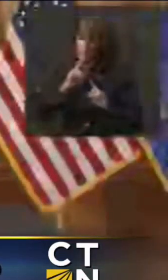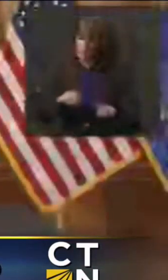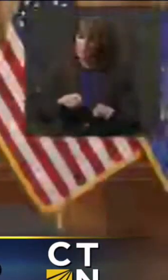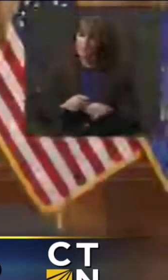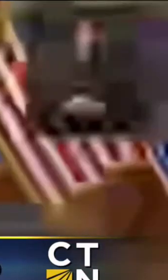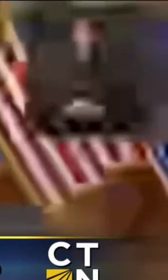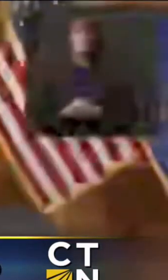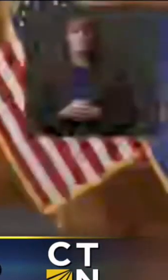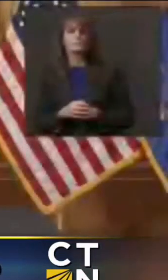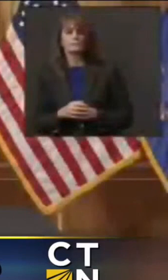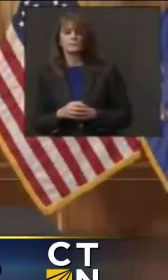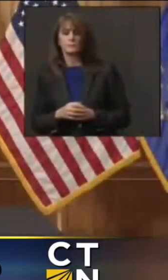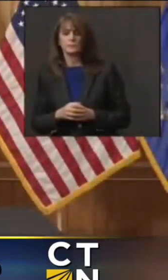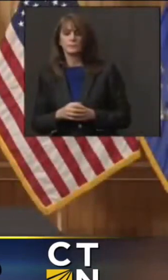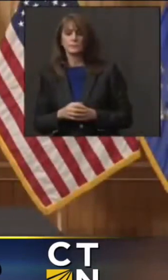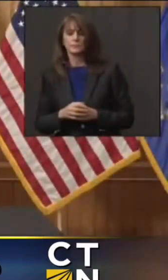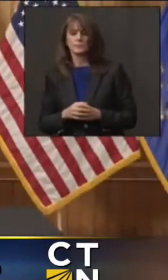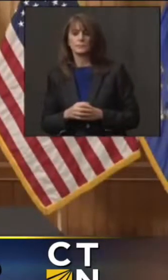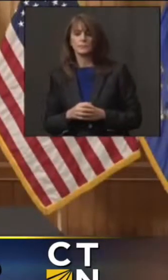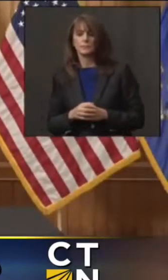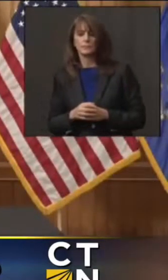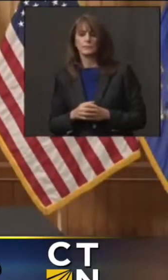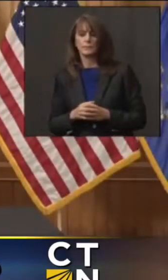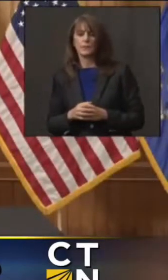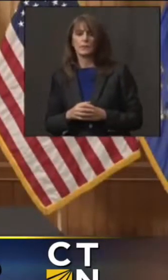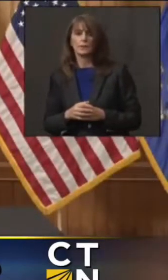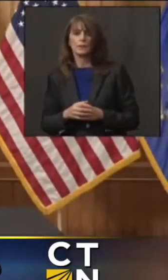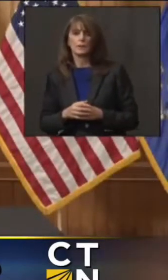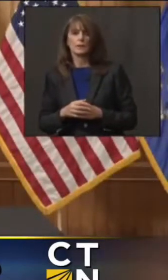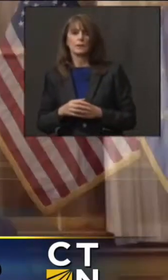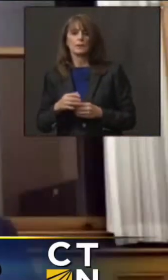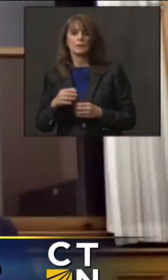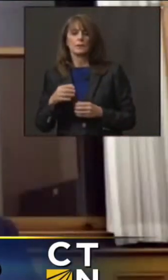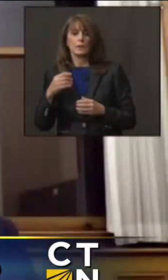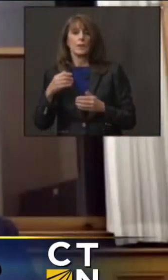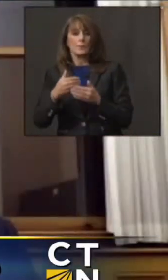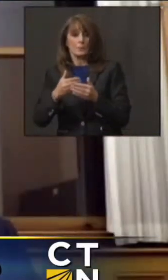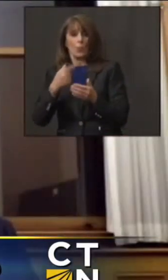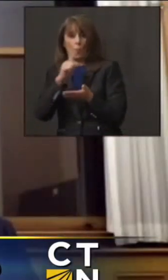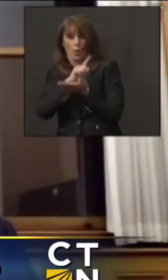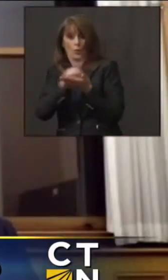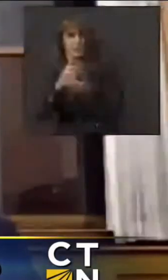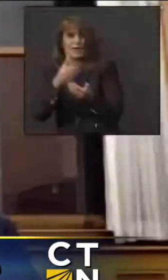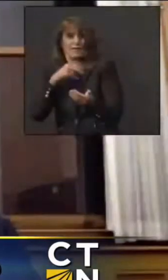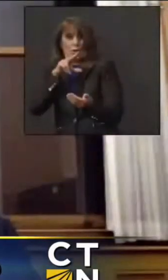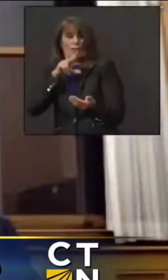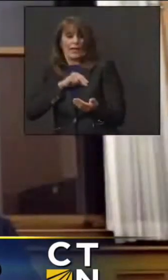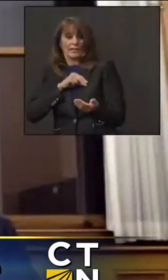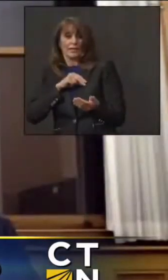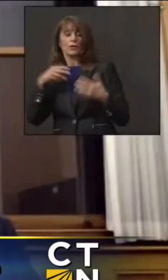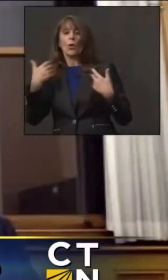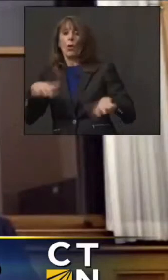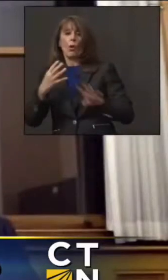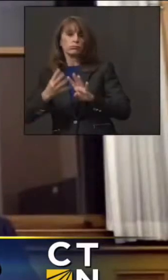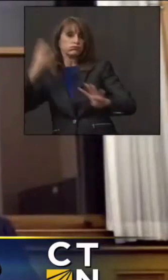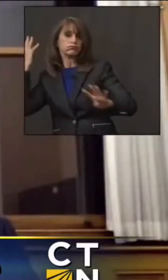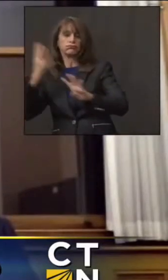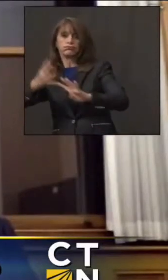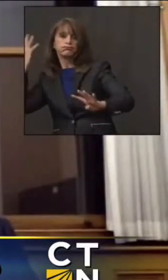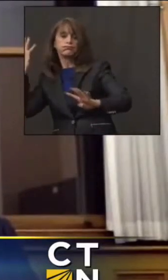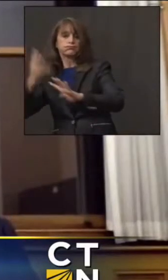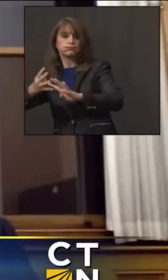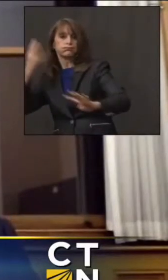anecdotally, although there was a huge crush of demand for testing in the lead up to Thanksgiving, over actual Thanksgiving weekend, reports were